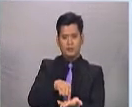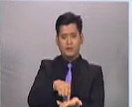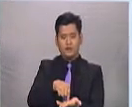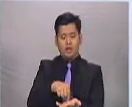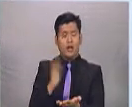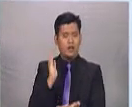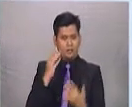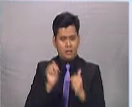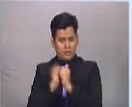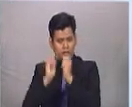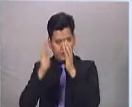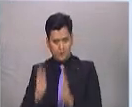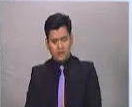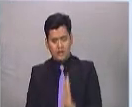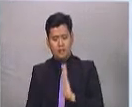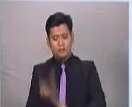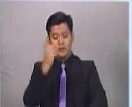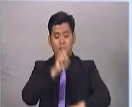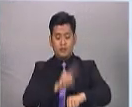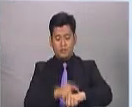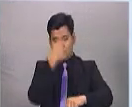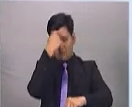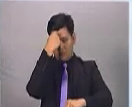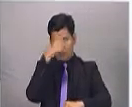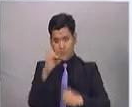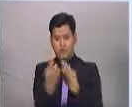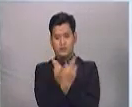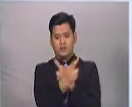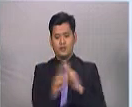mempunyai lebih masa untuk mempersiapkan diri.